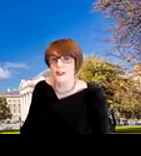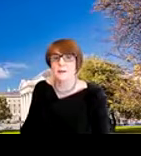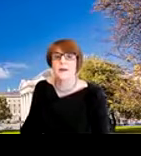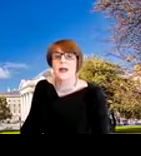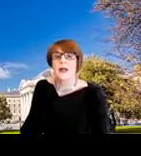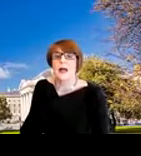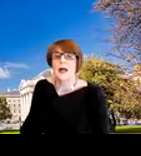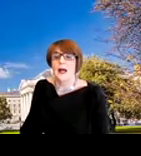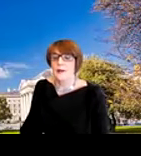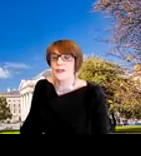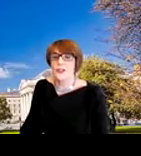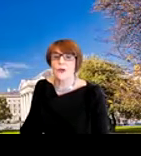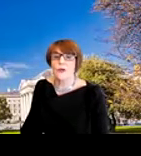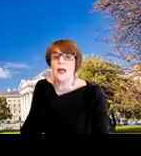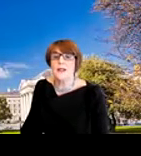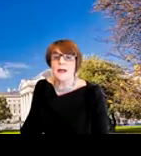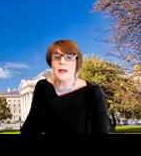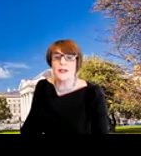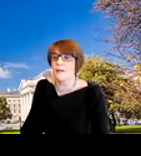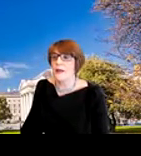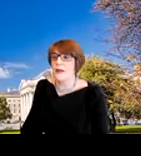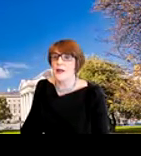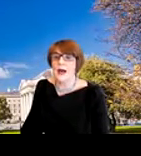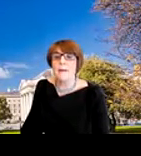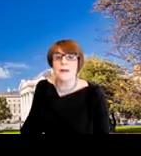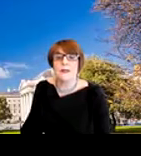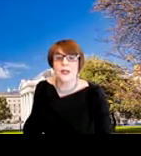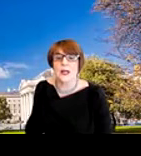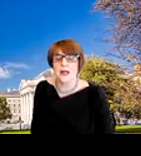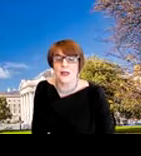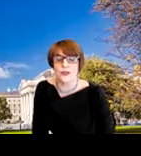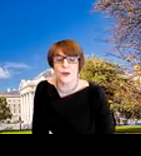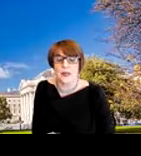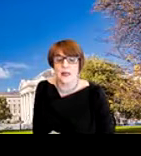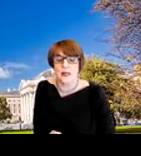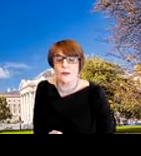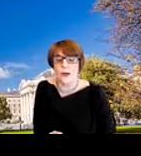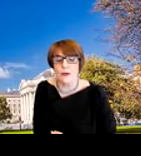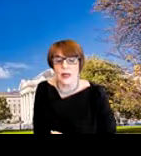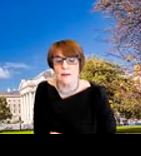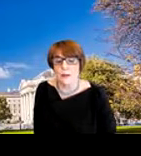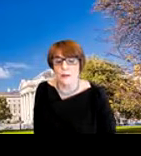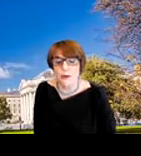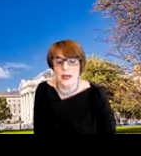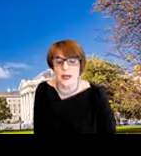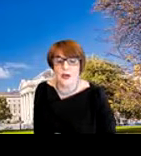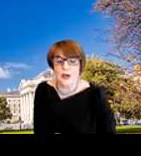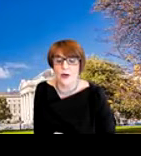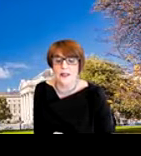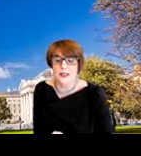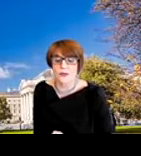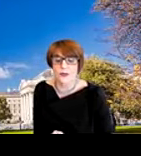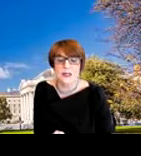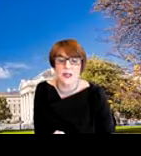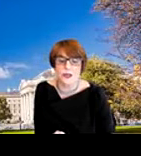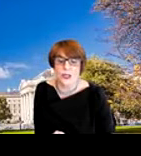it. So when the pandemic happened, it really, we were able to mobilize our